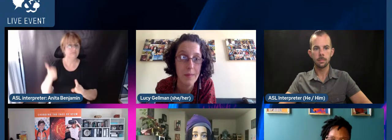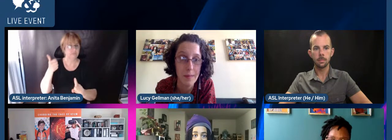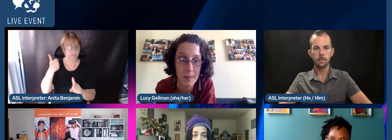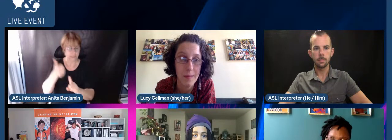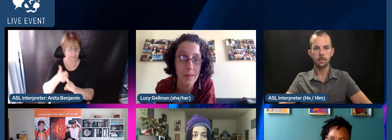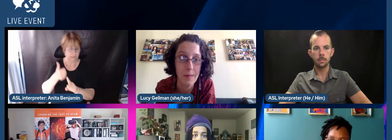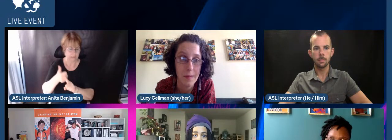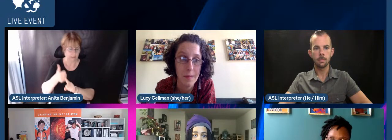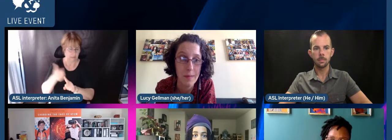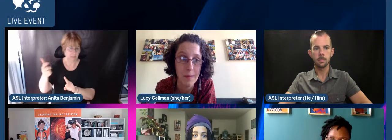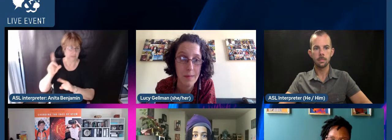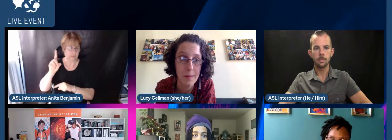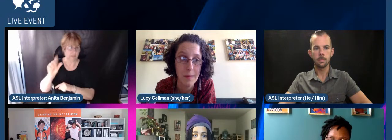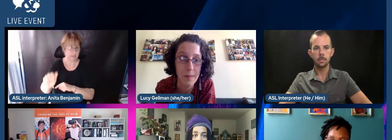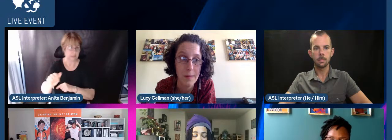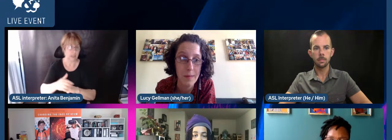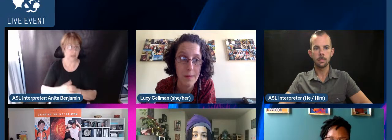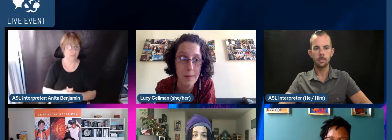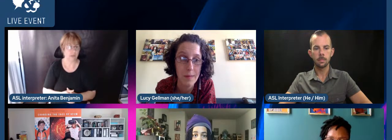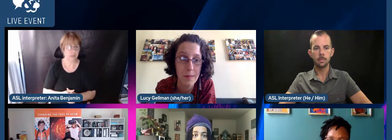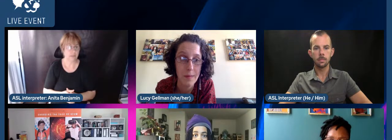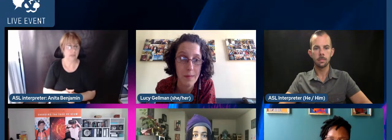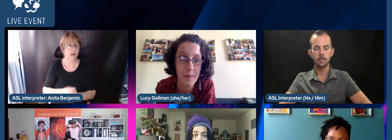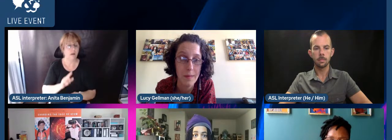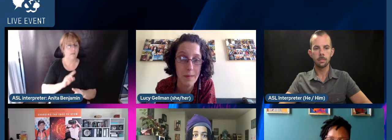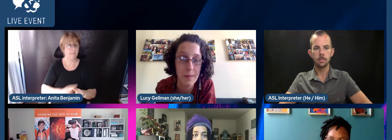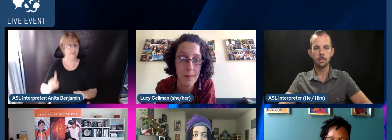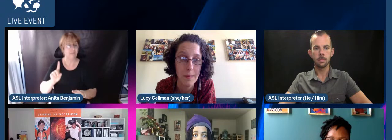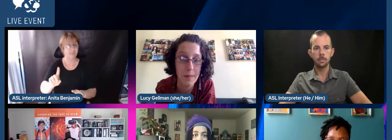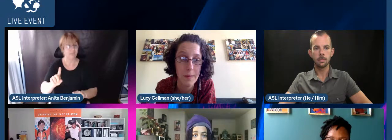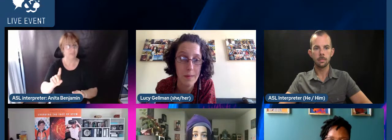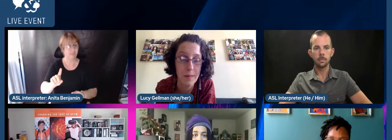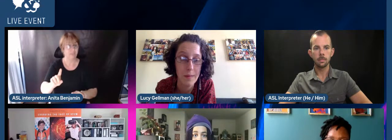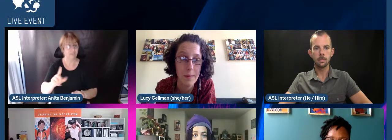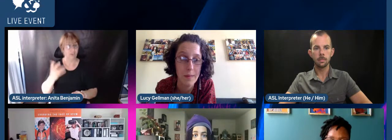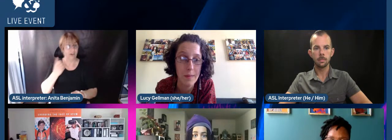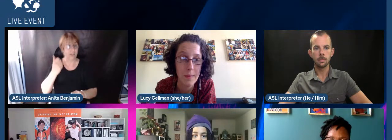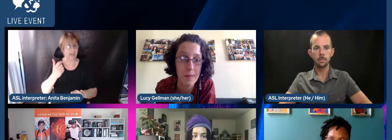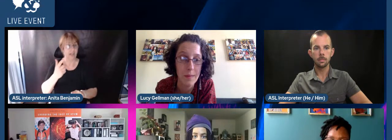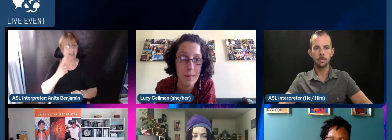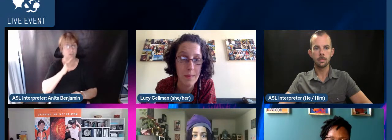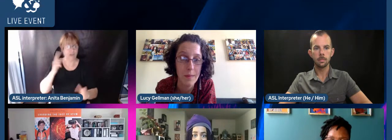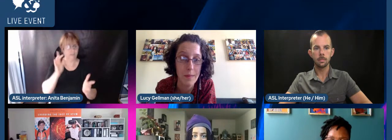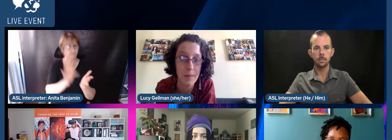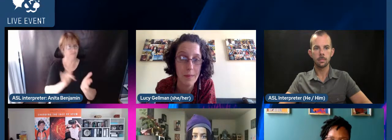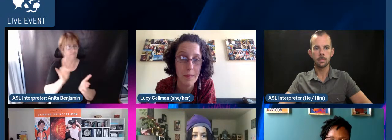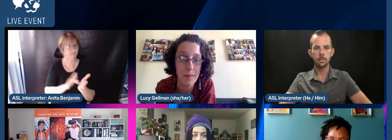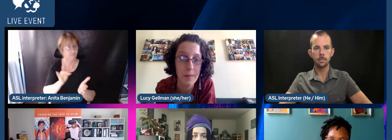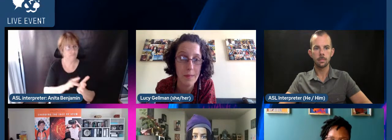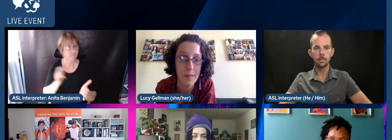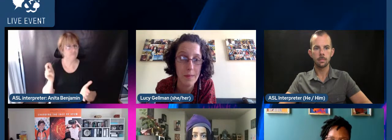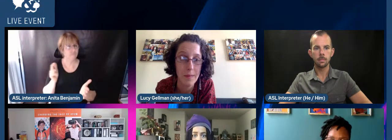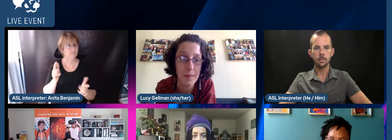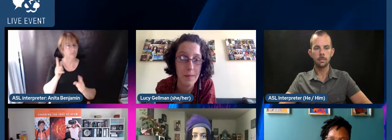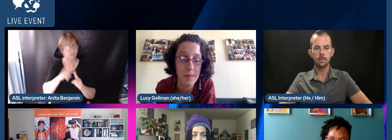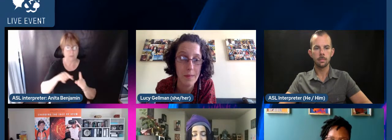disabled are getting some serious rewards out of, you know, disability is the